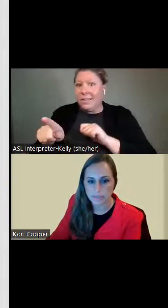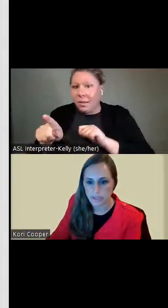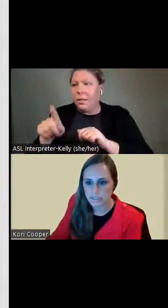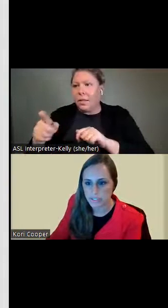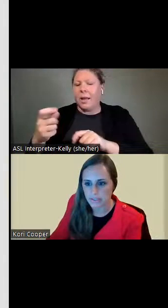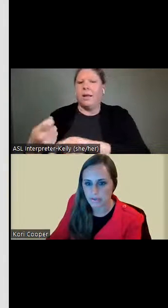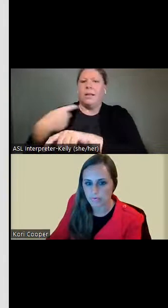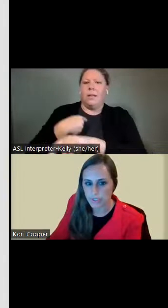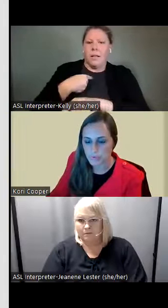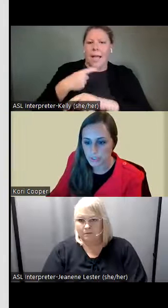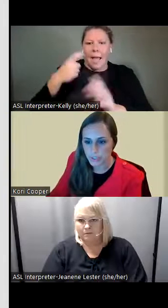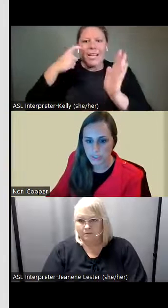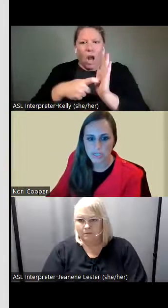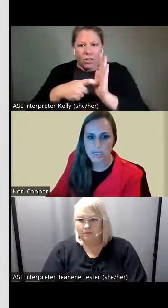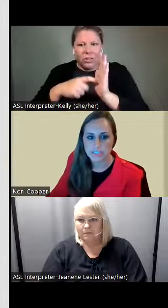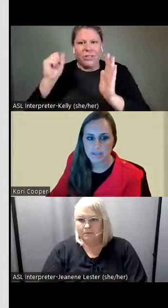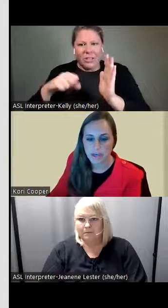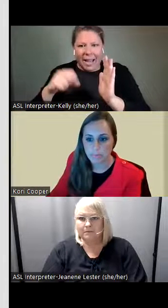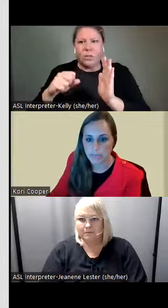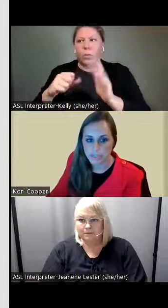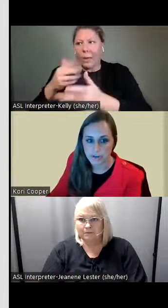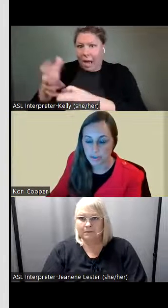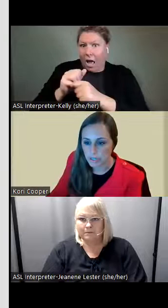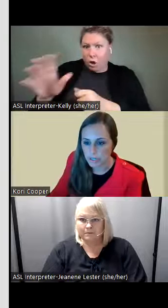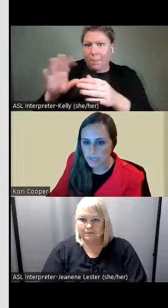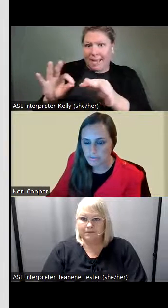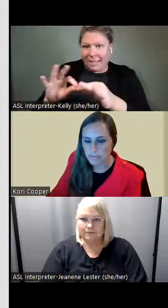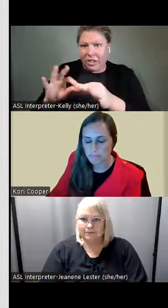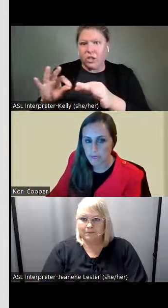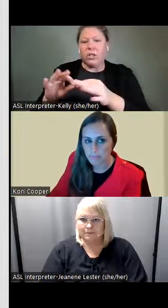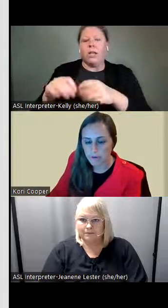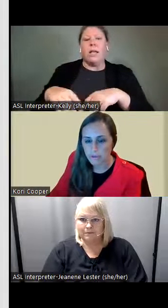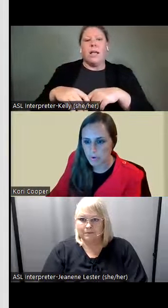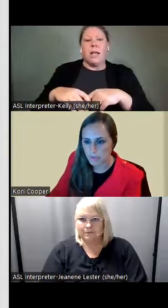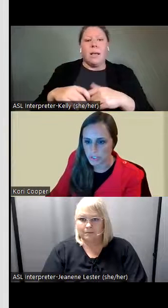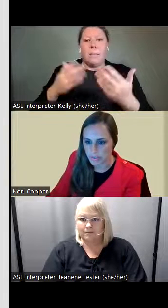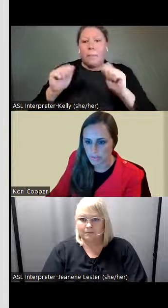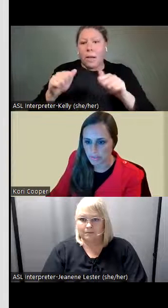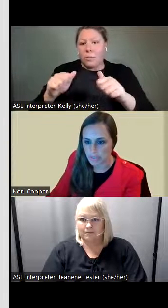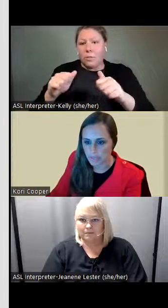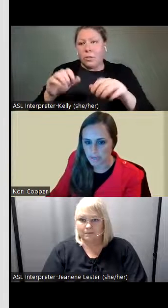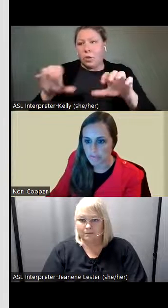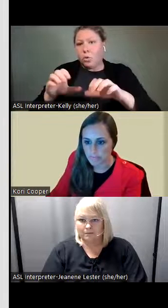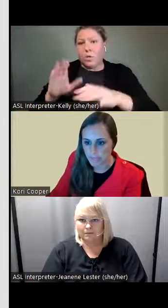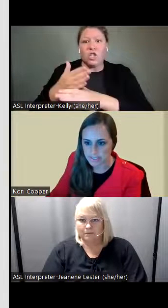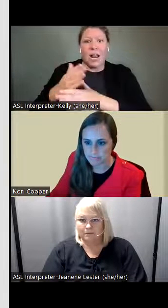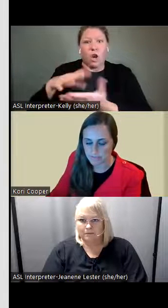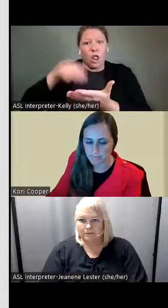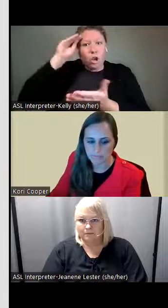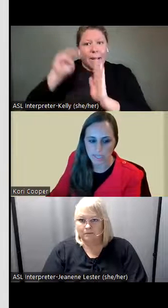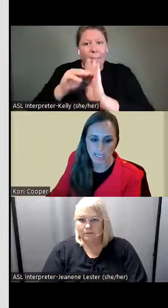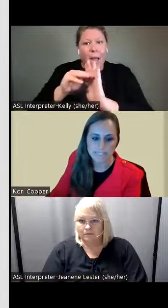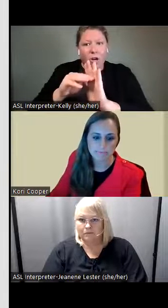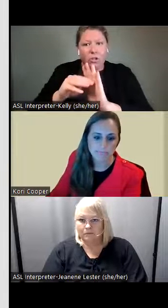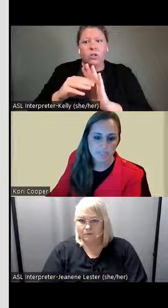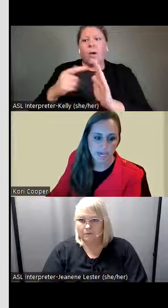to acknowledge that their voice was heard, to help in a shared learning model of what we're doing with the feedback that's submitted from the